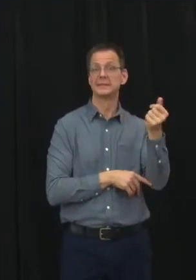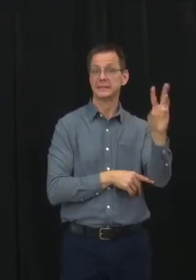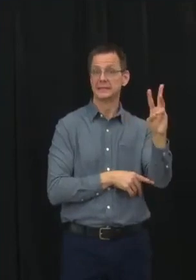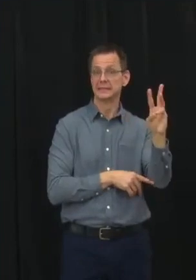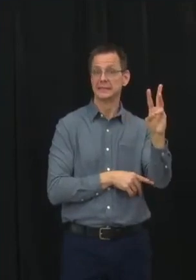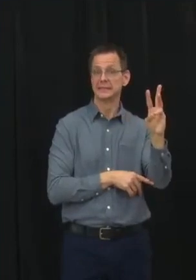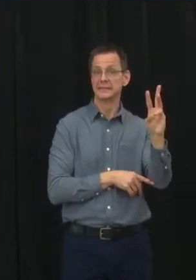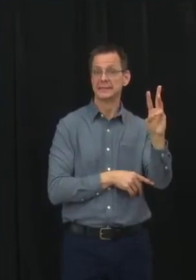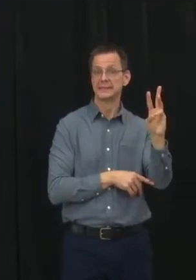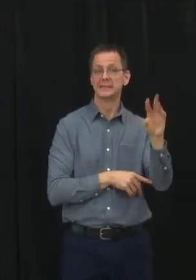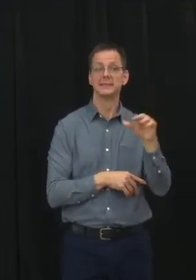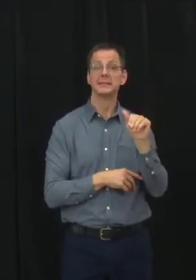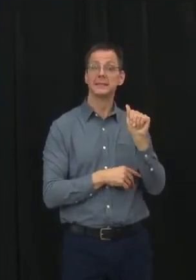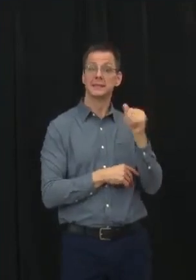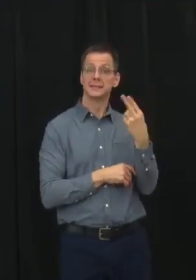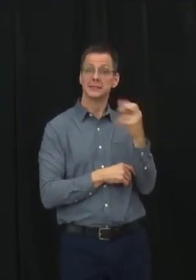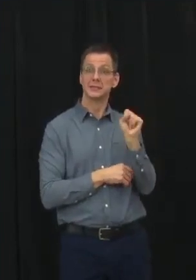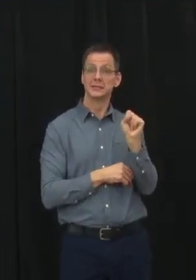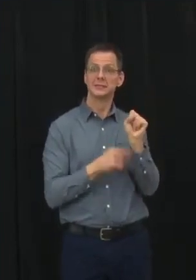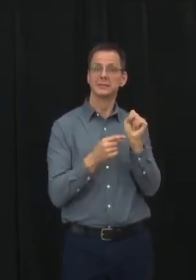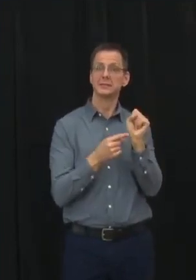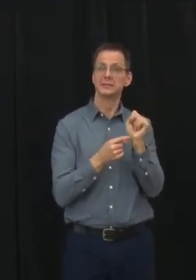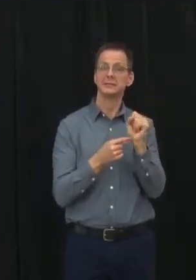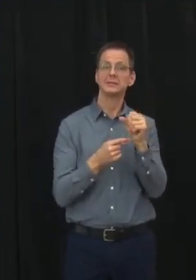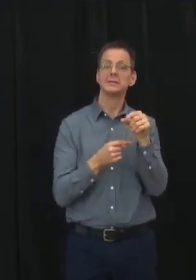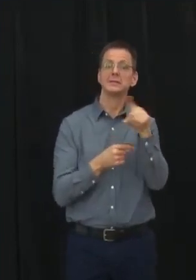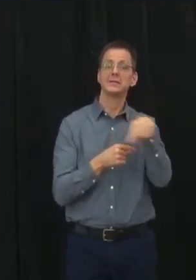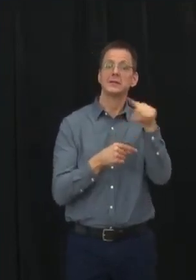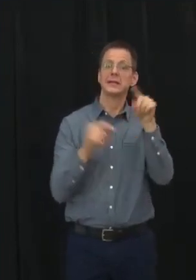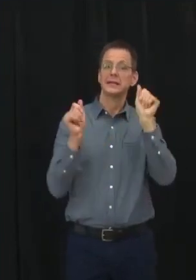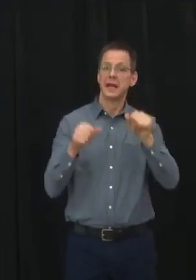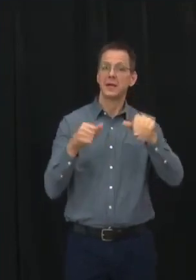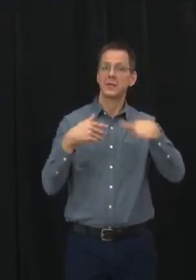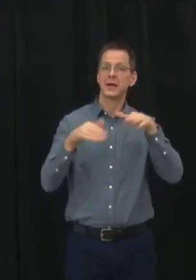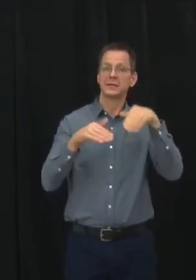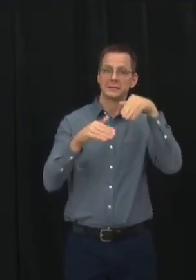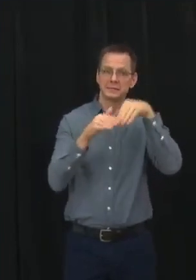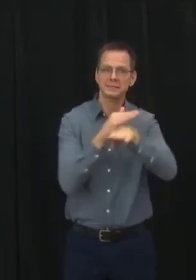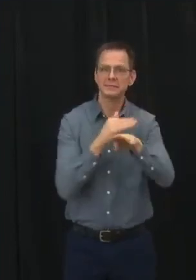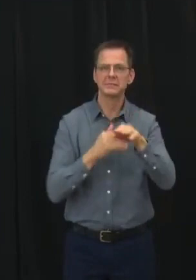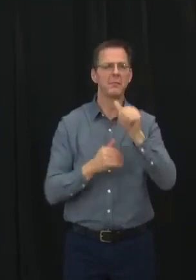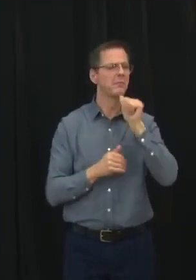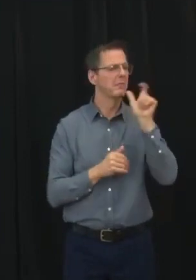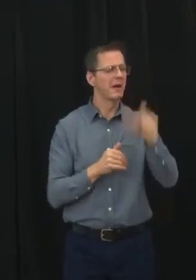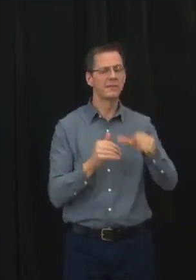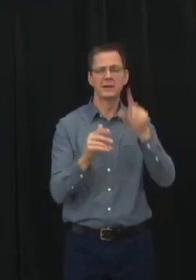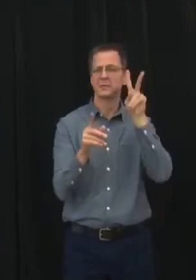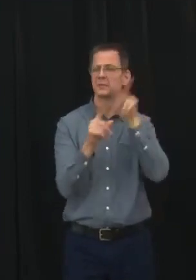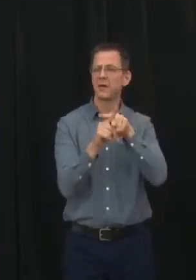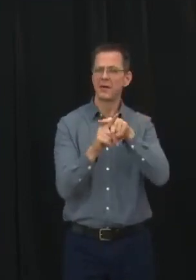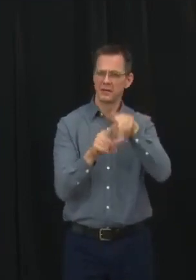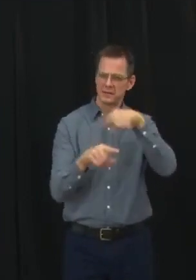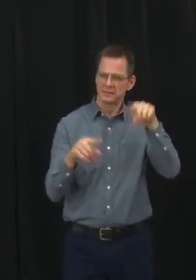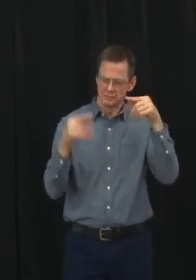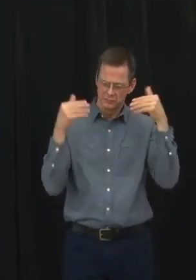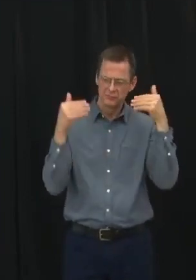walk-in options including evenings and weekends with some clinics beginning to offer walk-in doses starting this week.